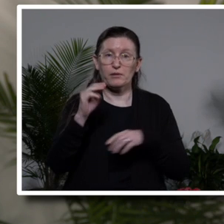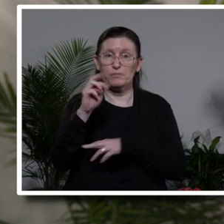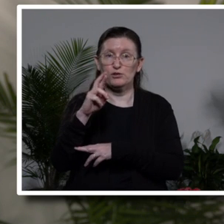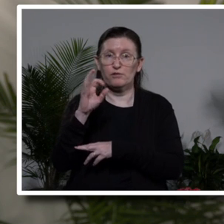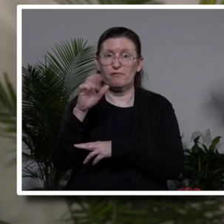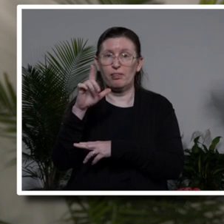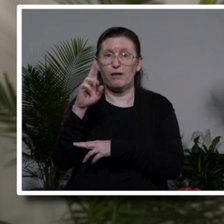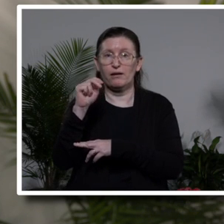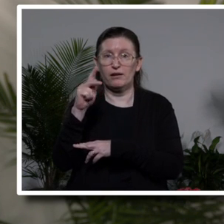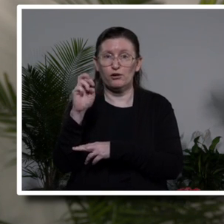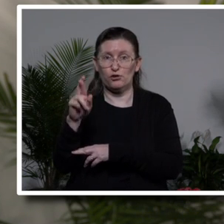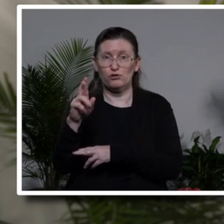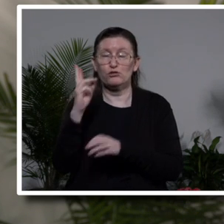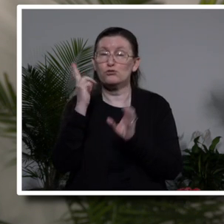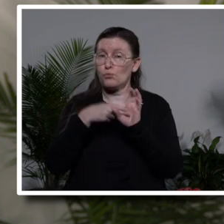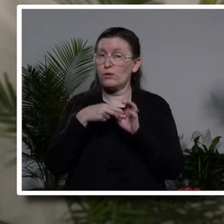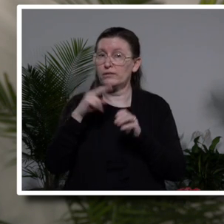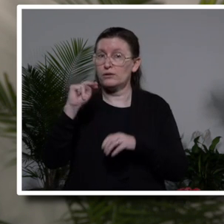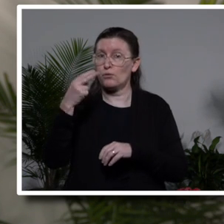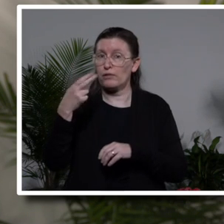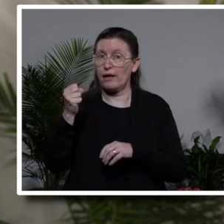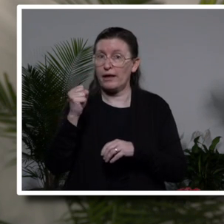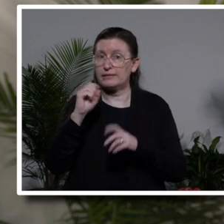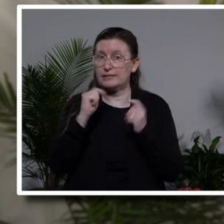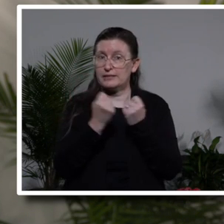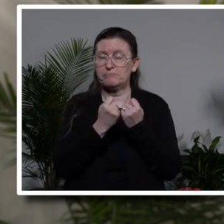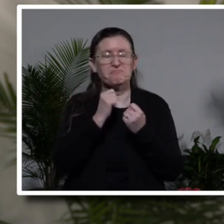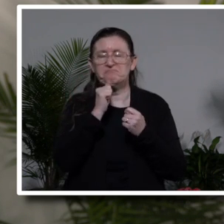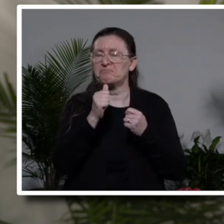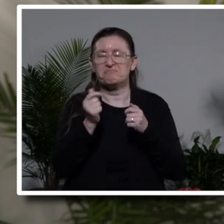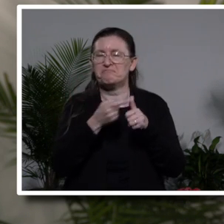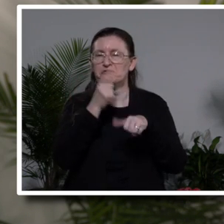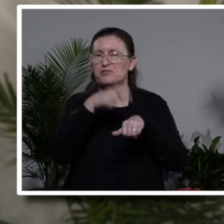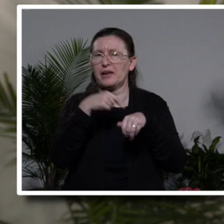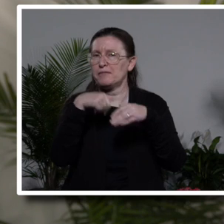When Mr. Flunker joined the North High team, he was no stranger